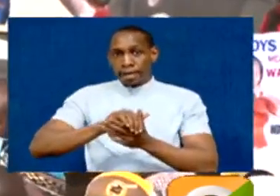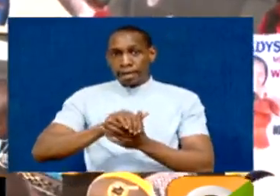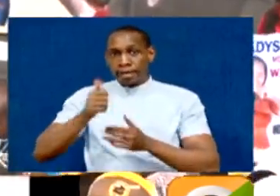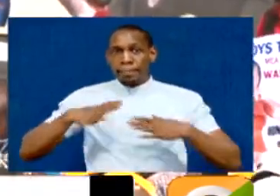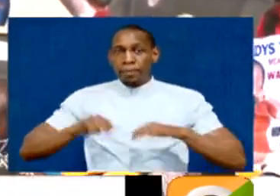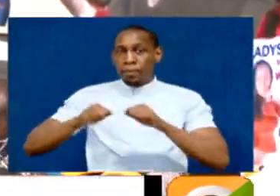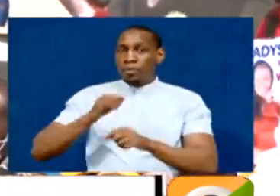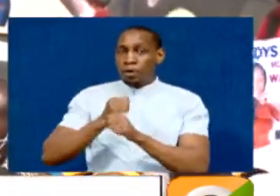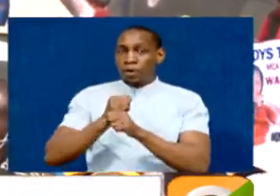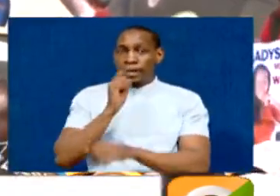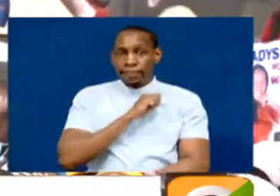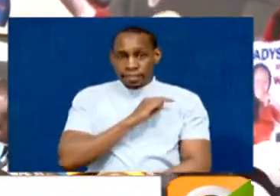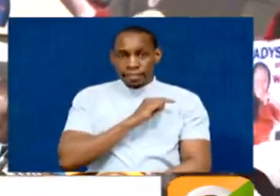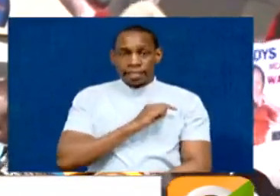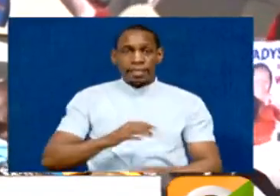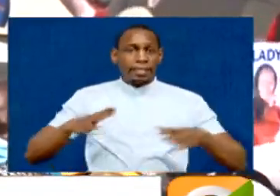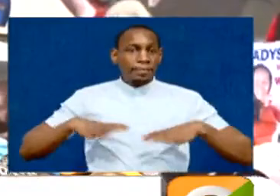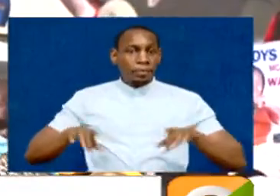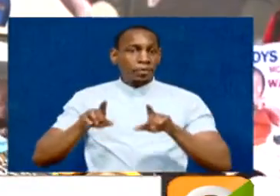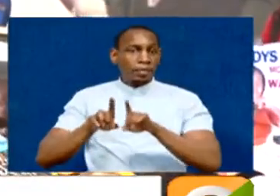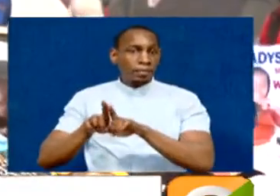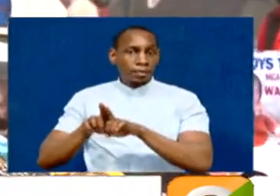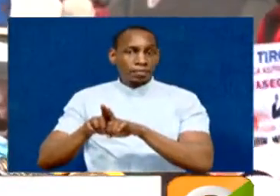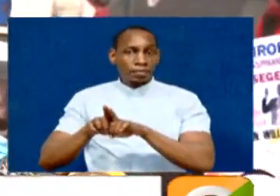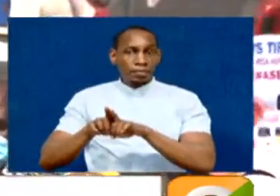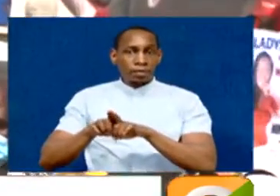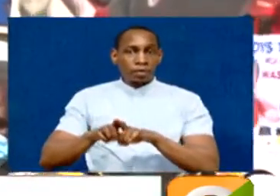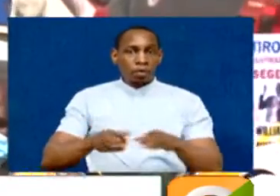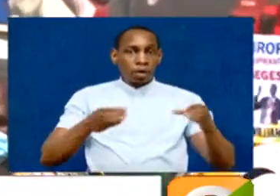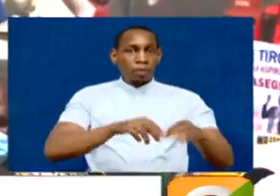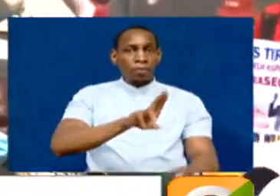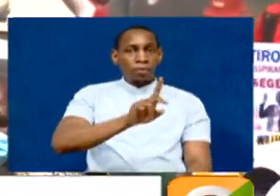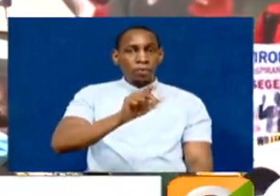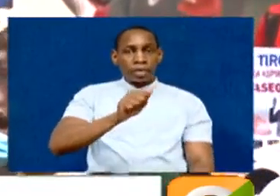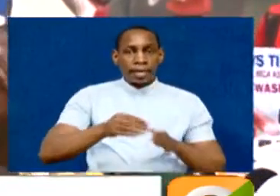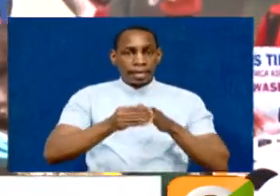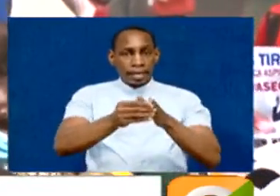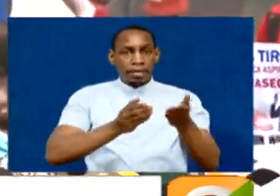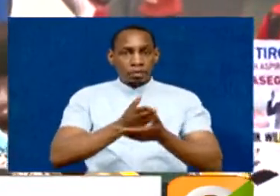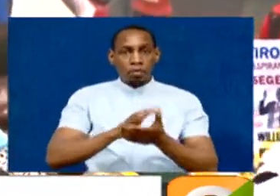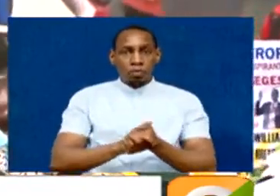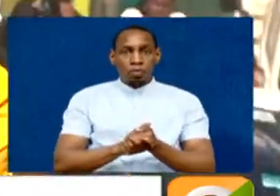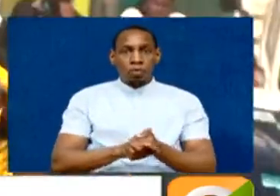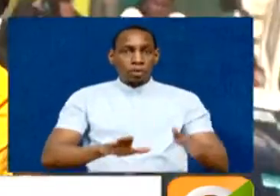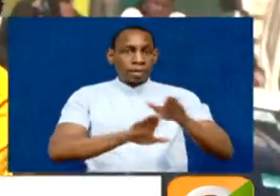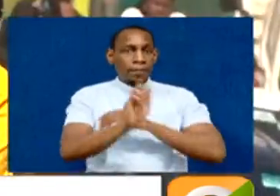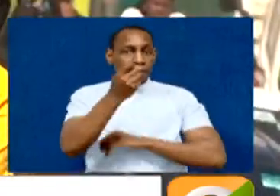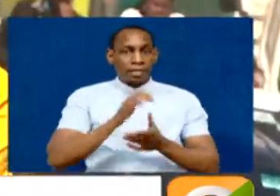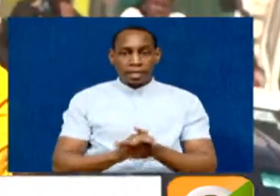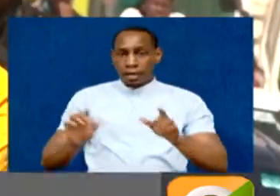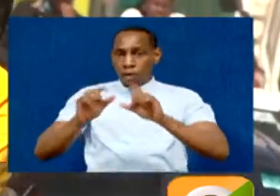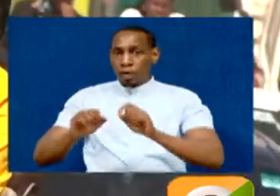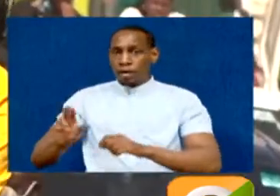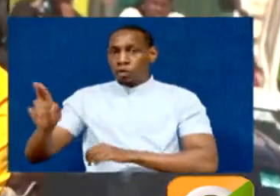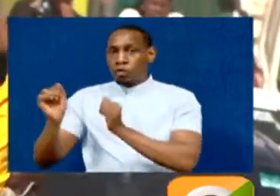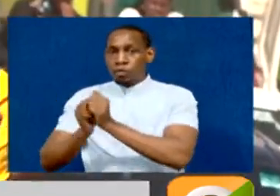watu wakumaliza ni watu ambaye wako kwa UDA wakiongozwa na makamu wa rais. Wakasema